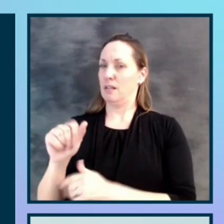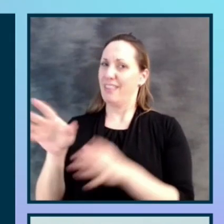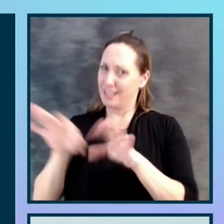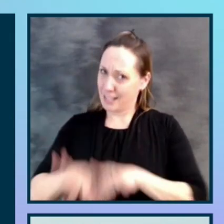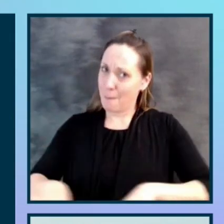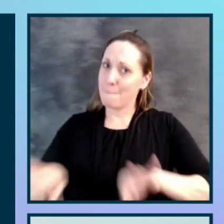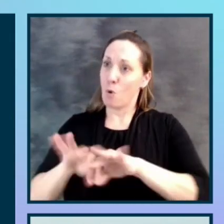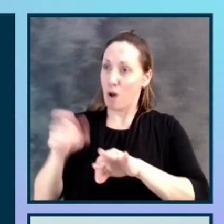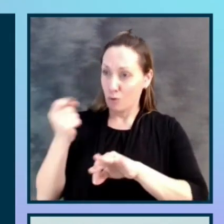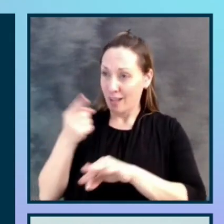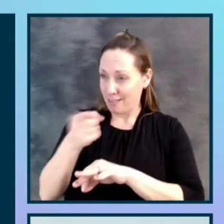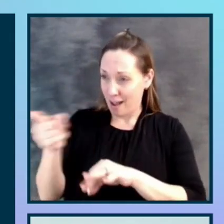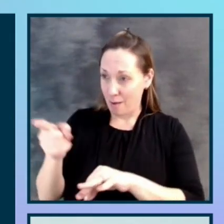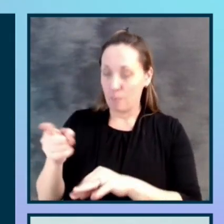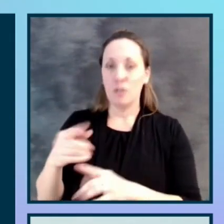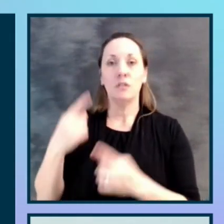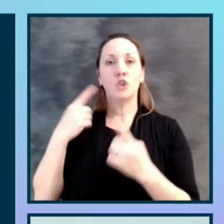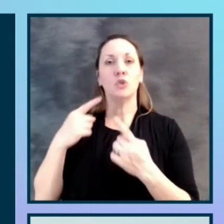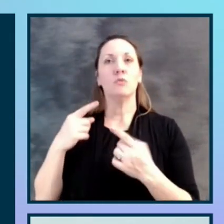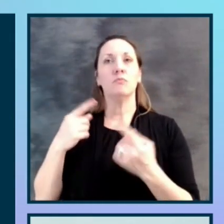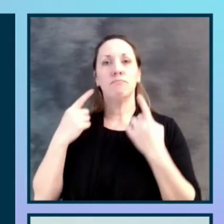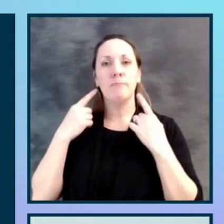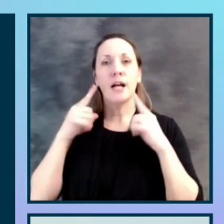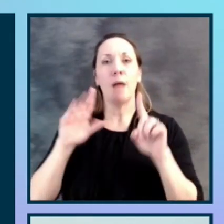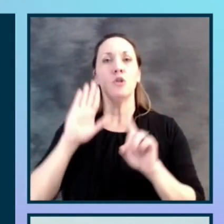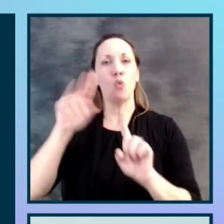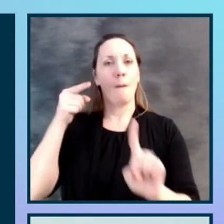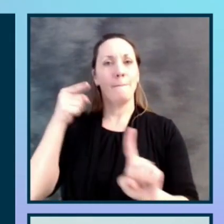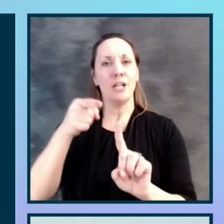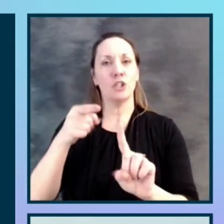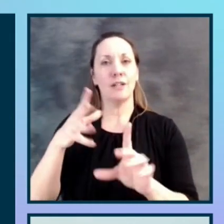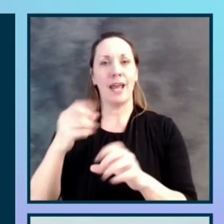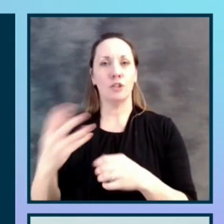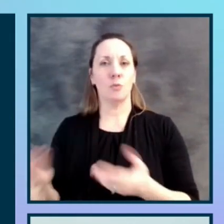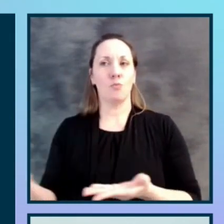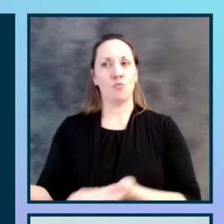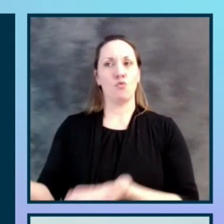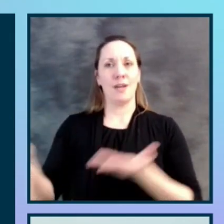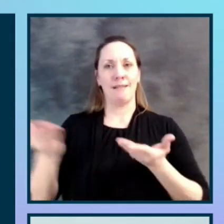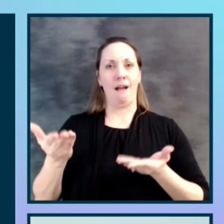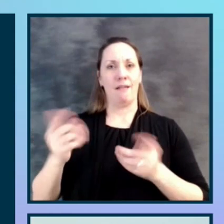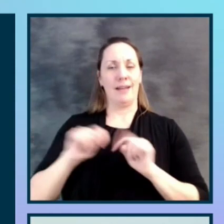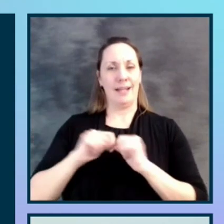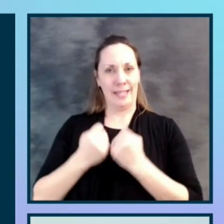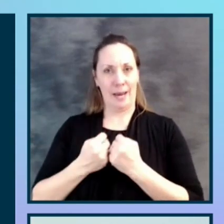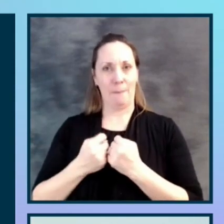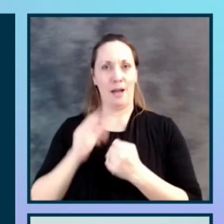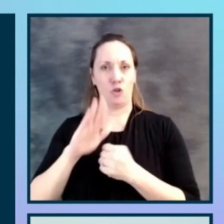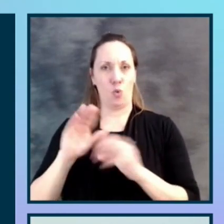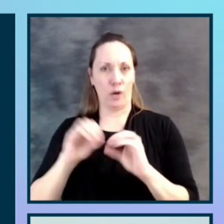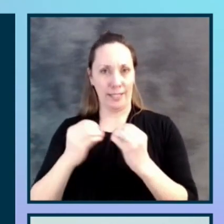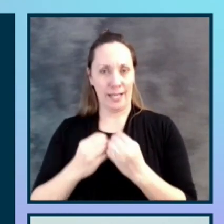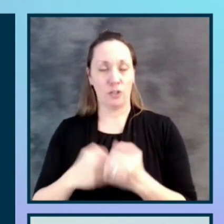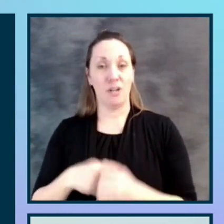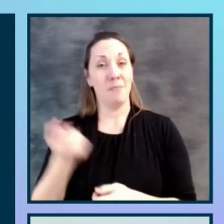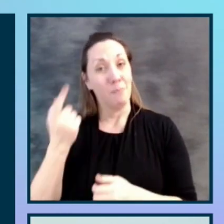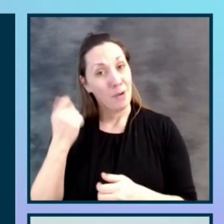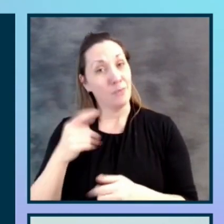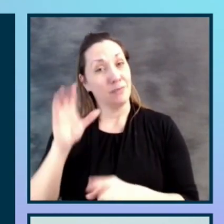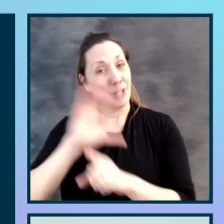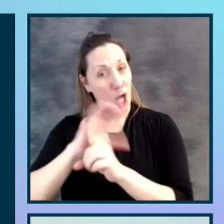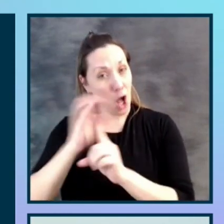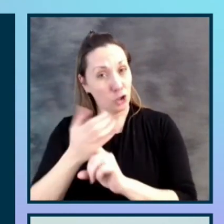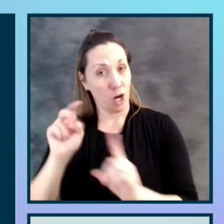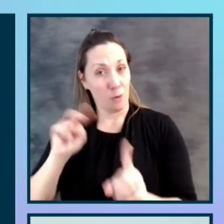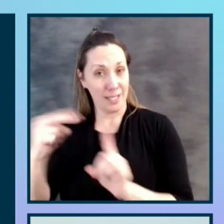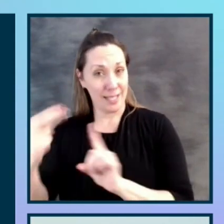to communicate your vision and bring along your team on that vision. But keep in mind that culture, perceptions, and